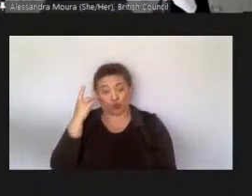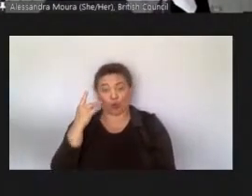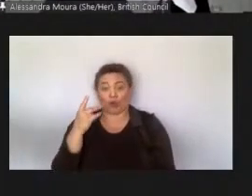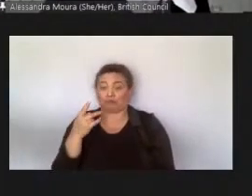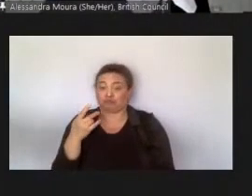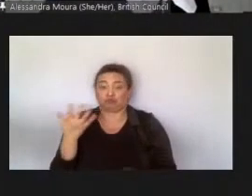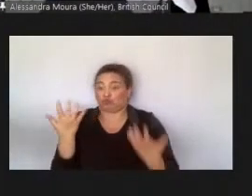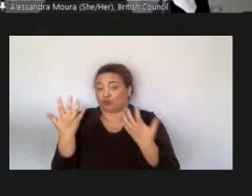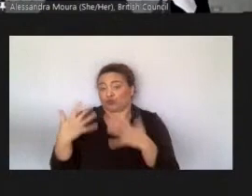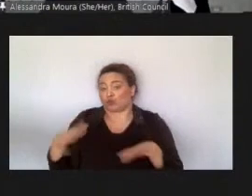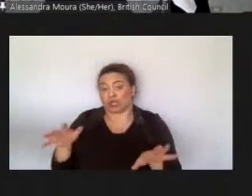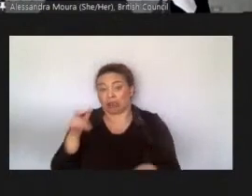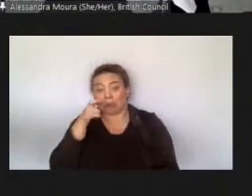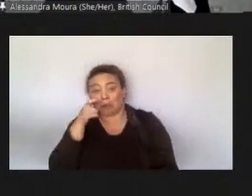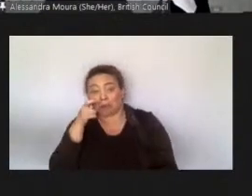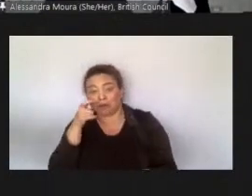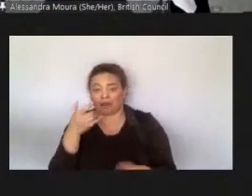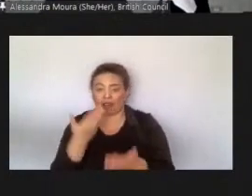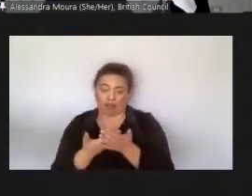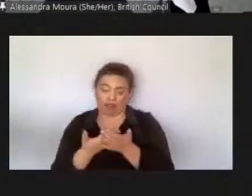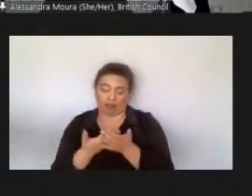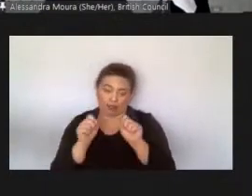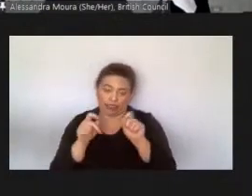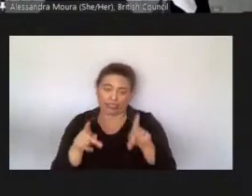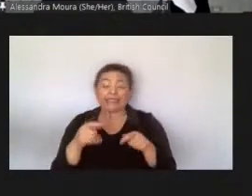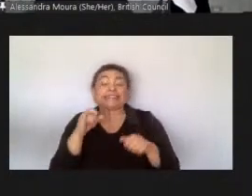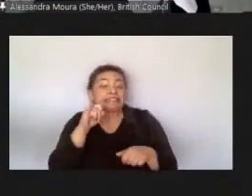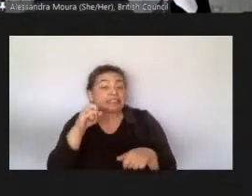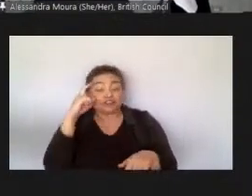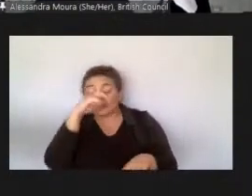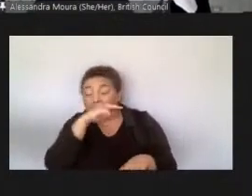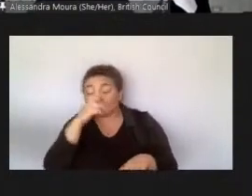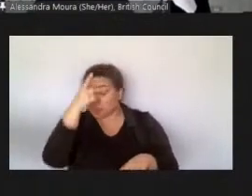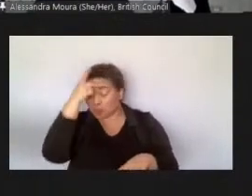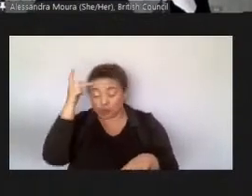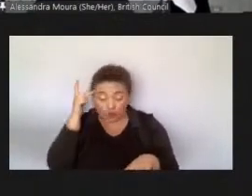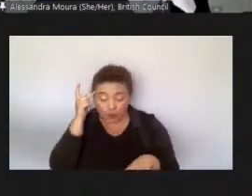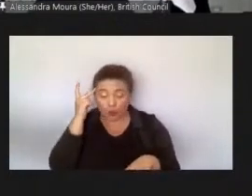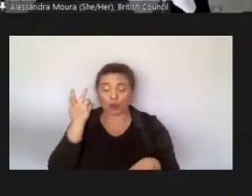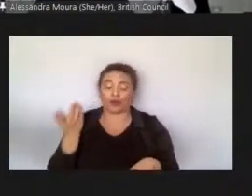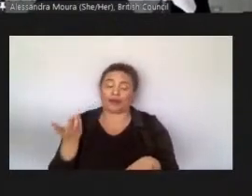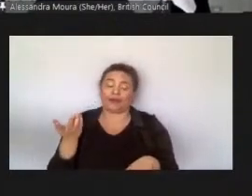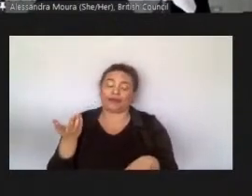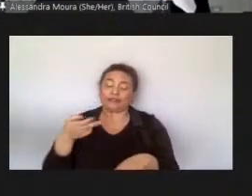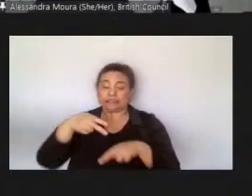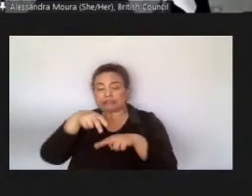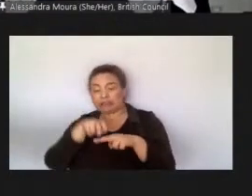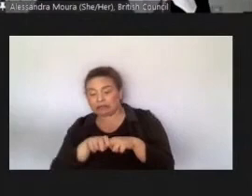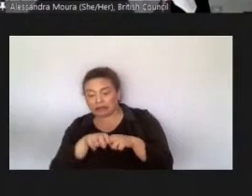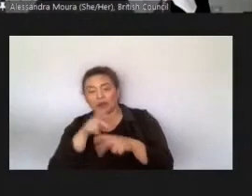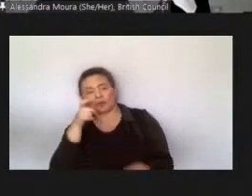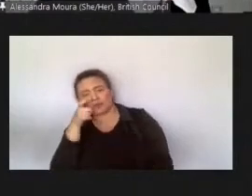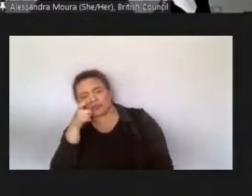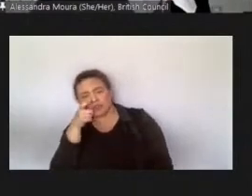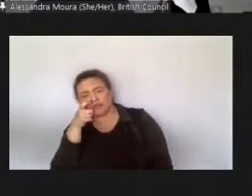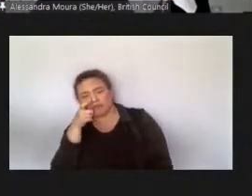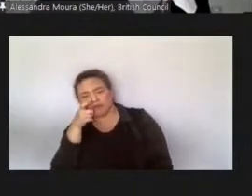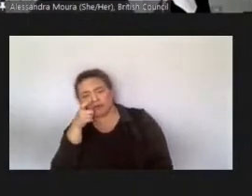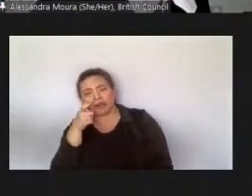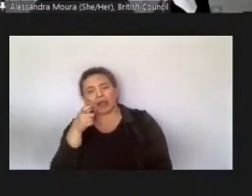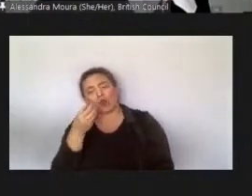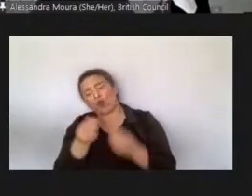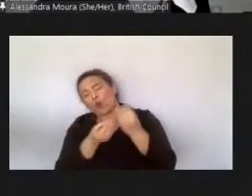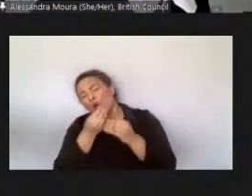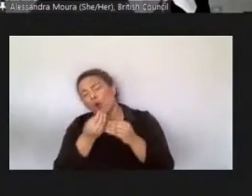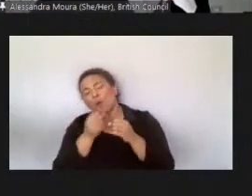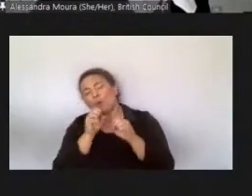it's difficult to find time when someone can watch when you teach. The teacher tells the observer, a colleague, about the lesson they're going to teach